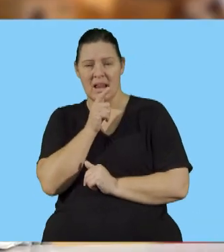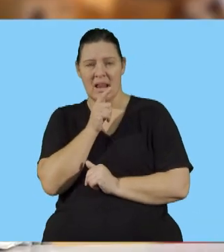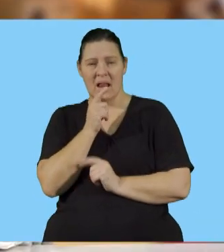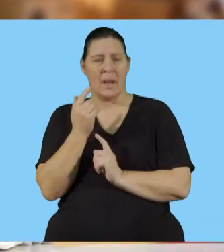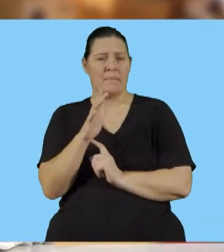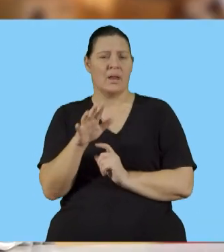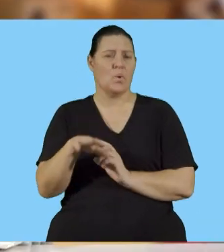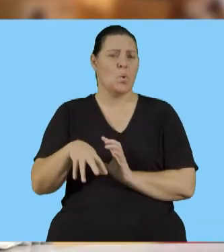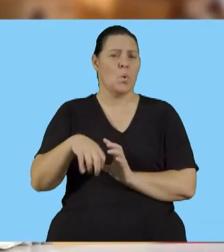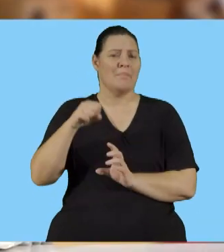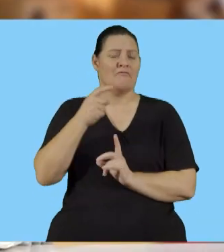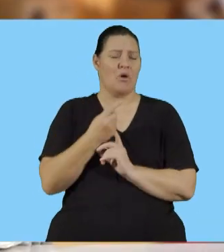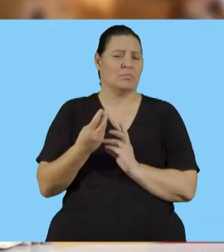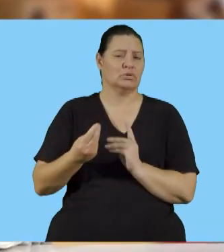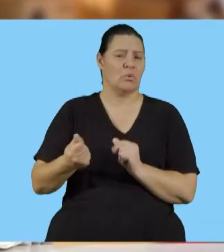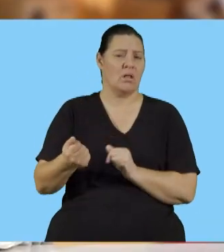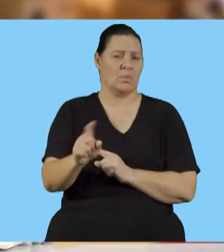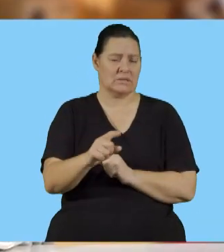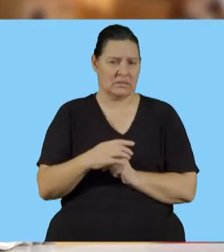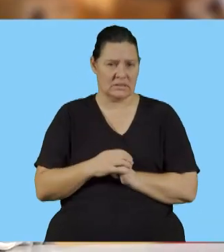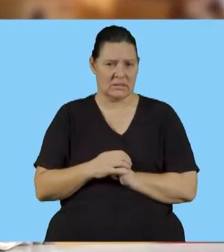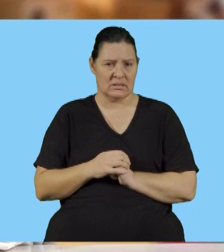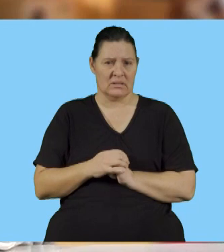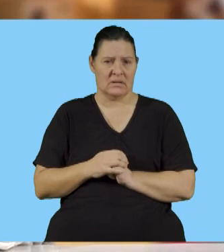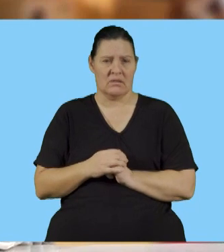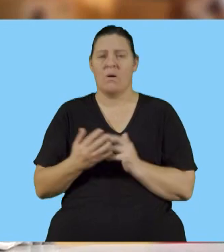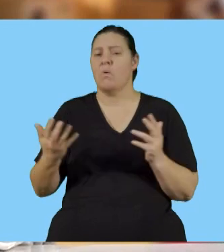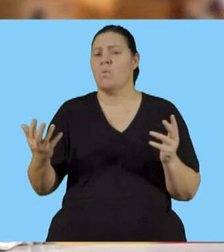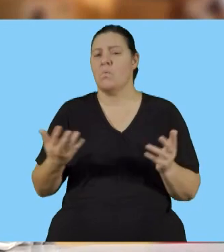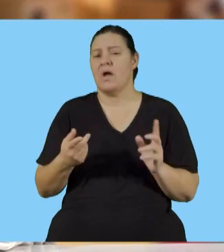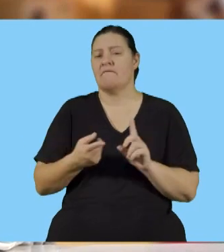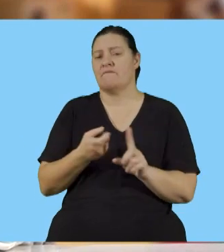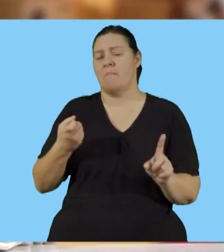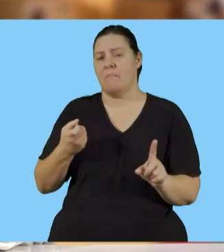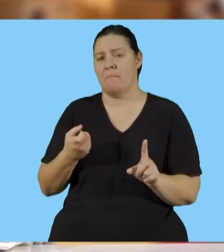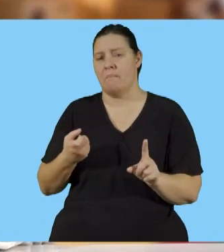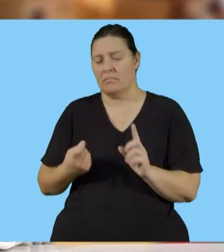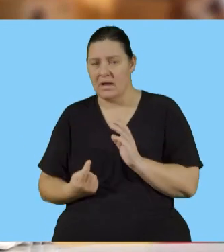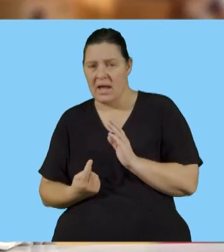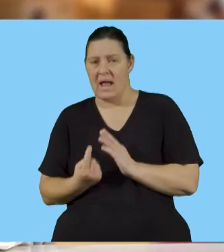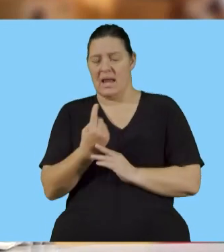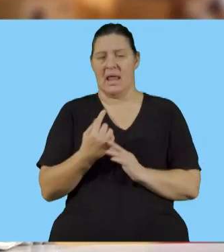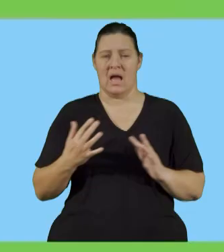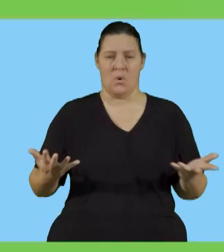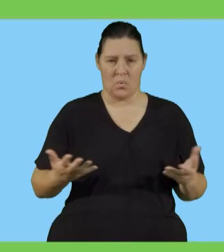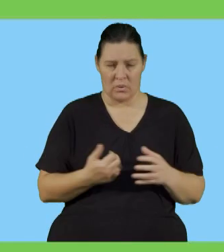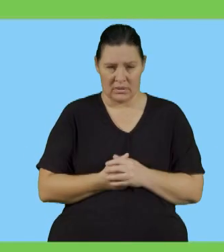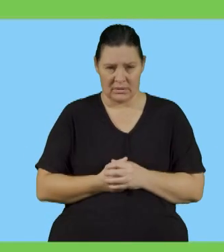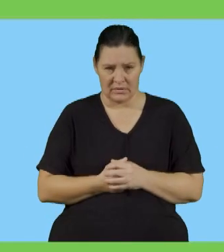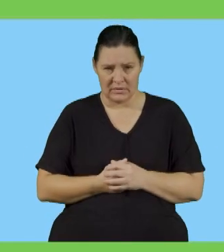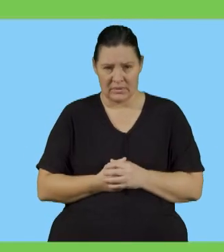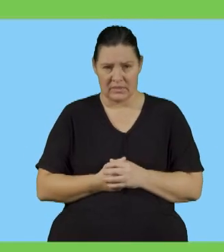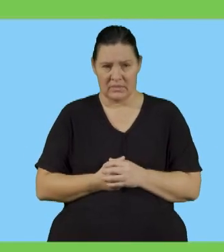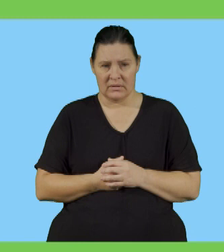plants absorb from the soil and where does it come into the plant? Because it says here,